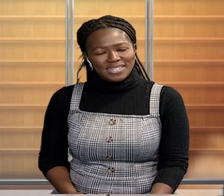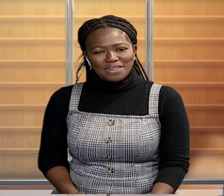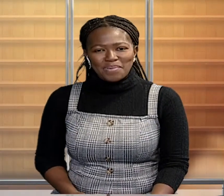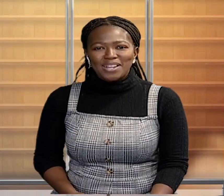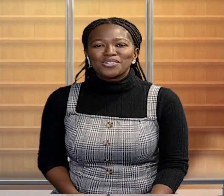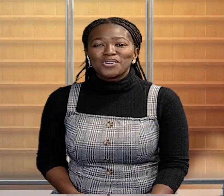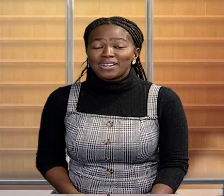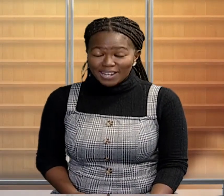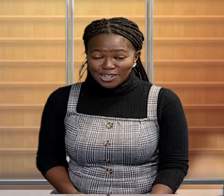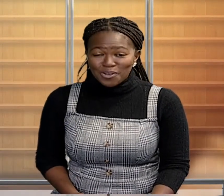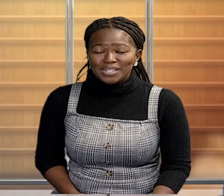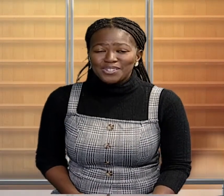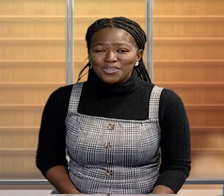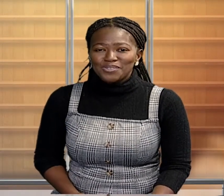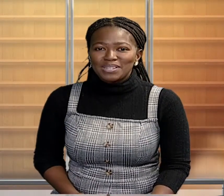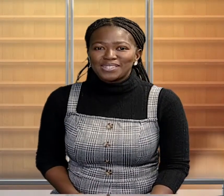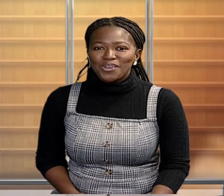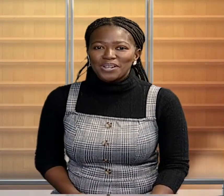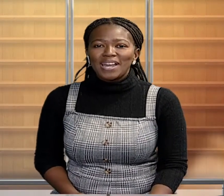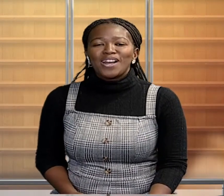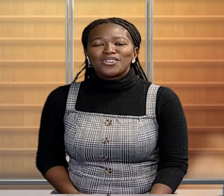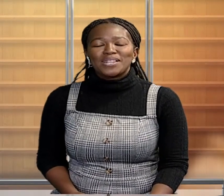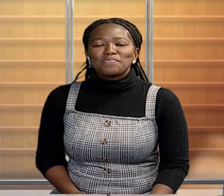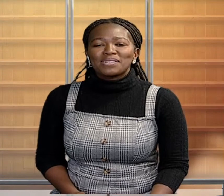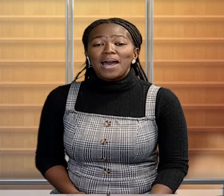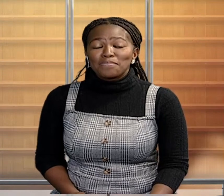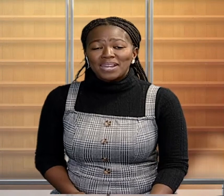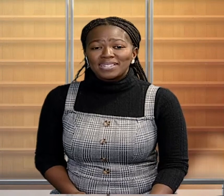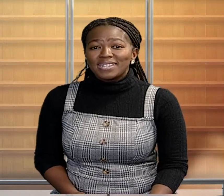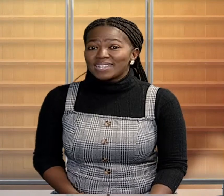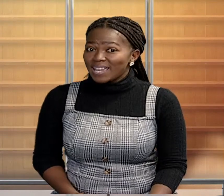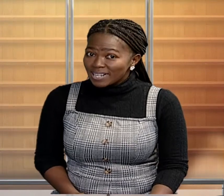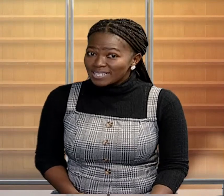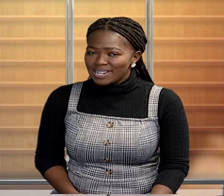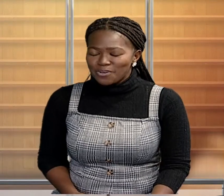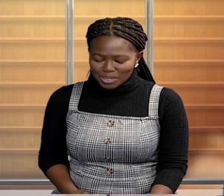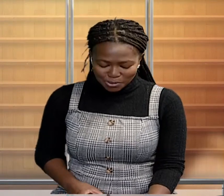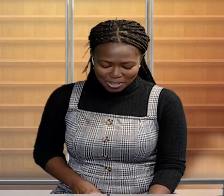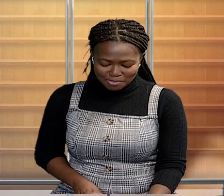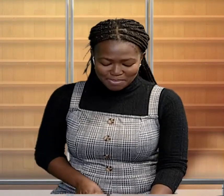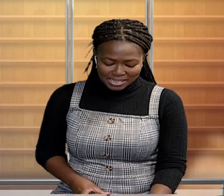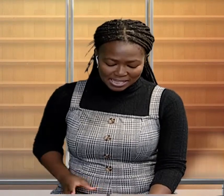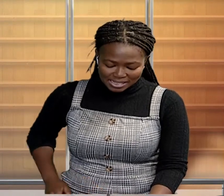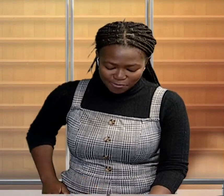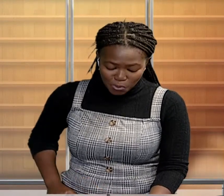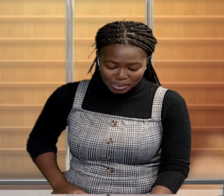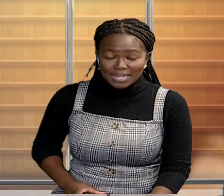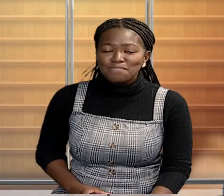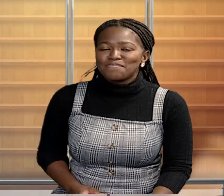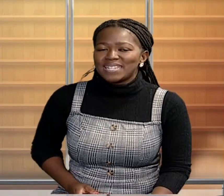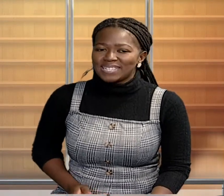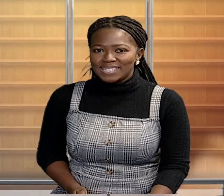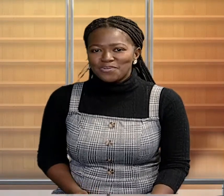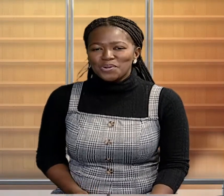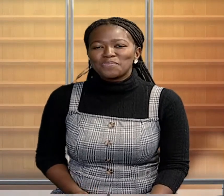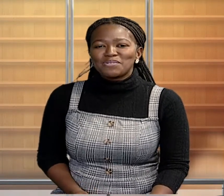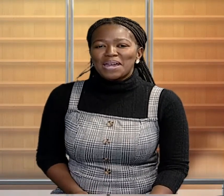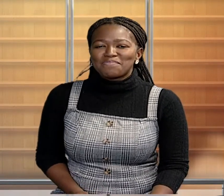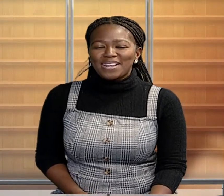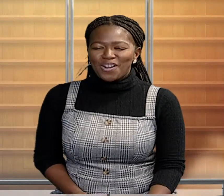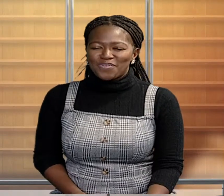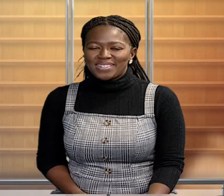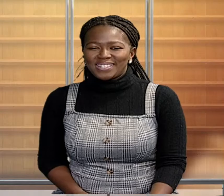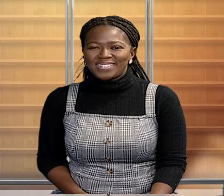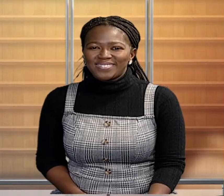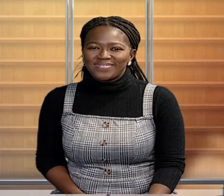Force, please get closer to your screen, sorry, because up next is English language with Mrs. Futhi Mnisi. We'll be